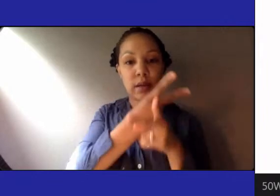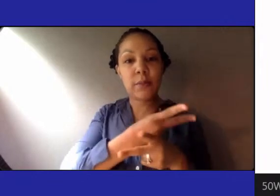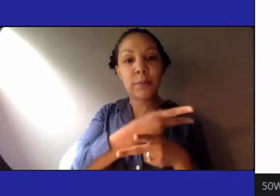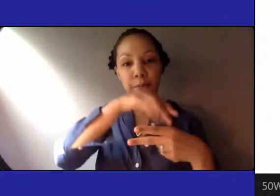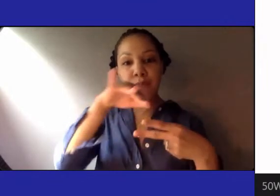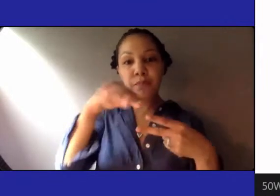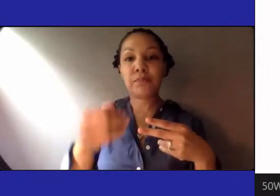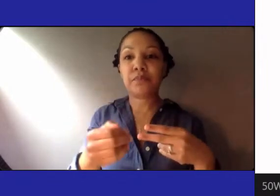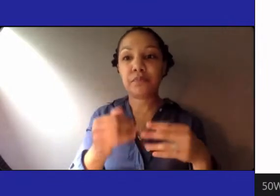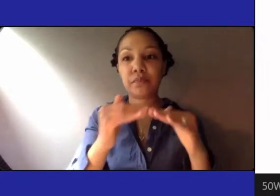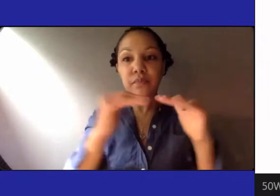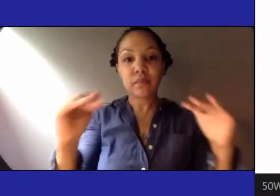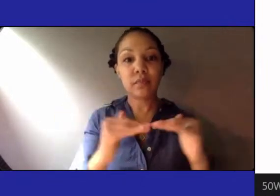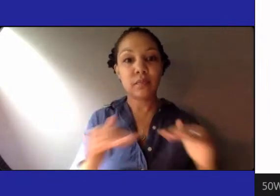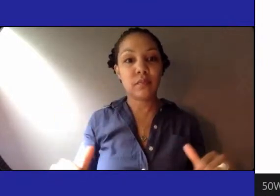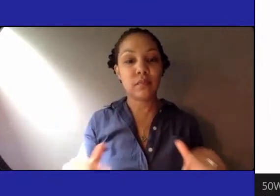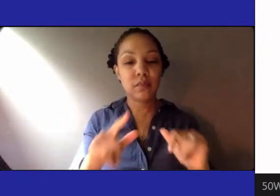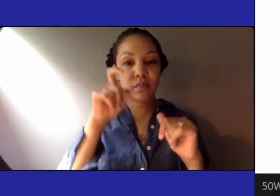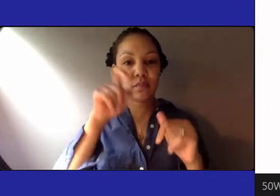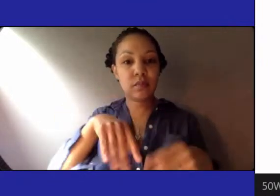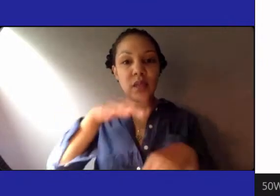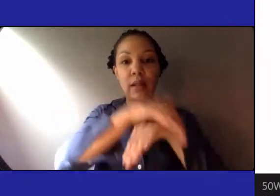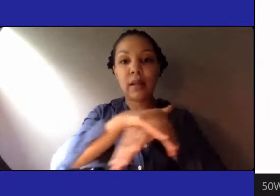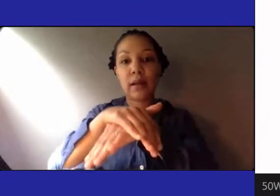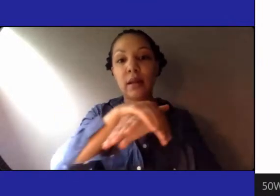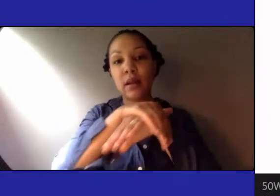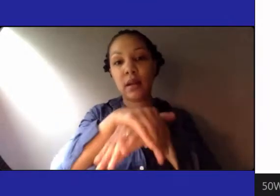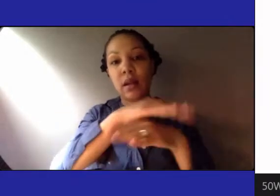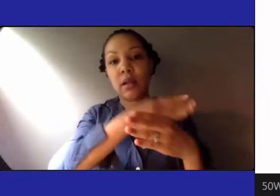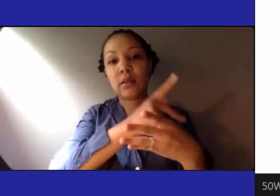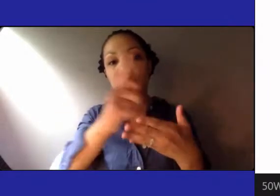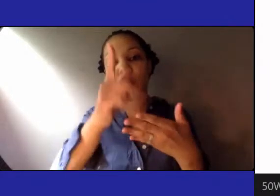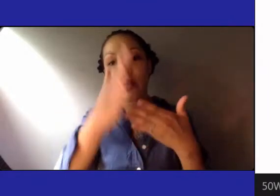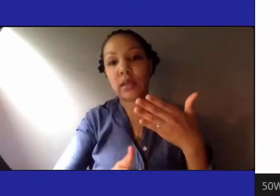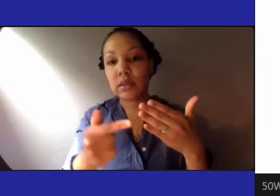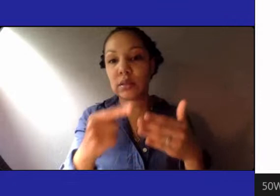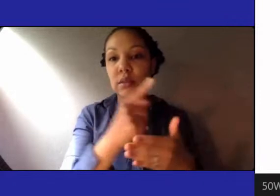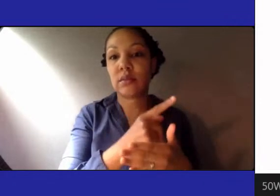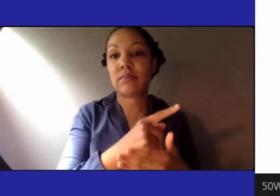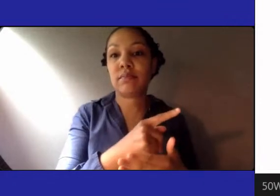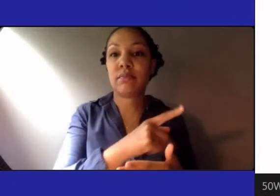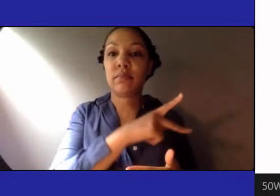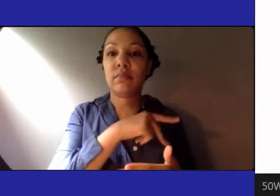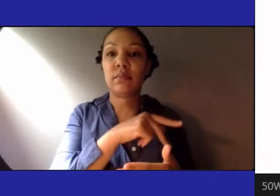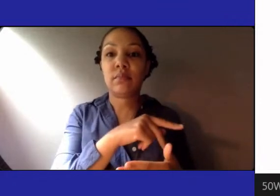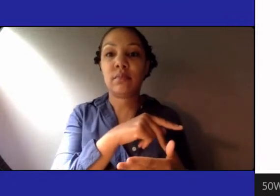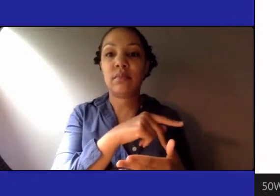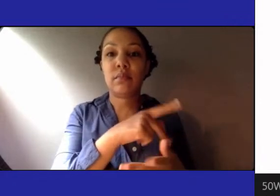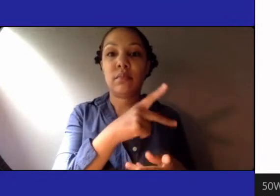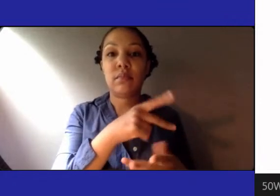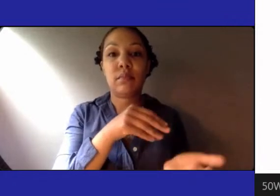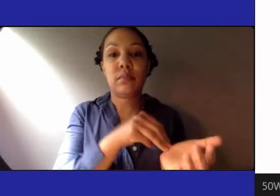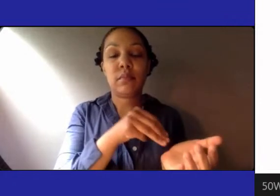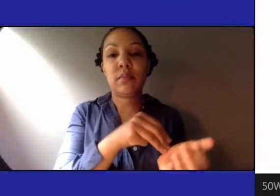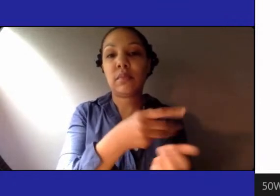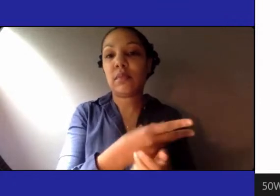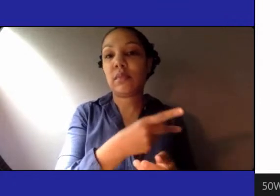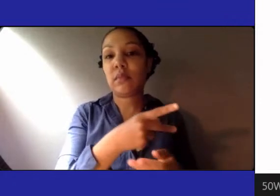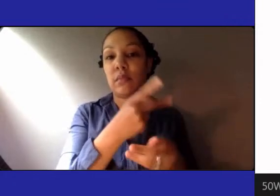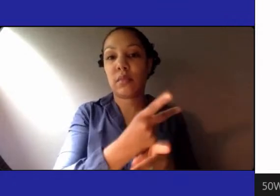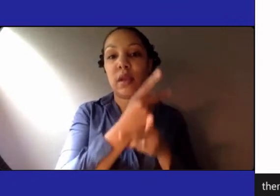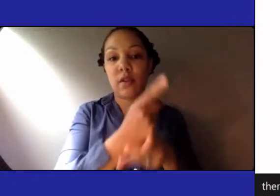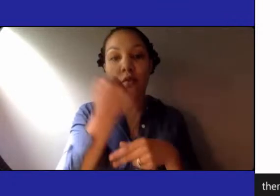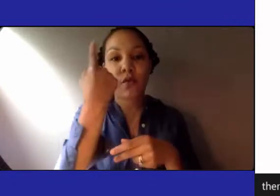particularly on nights and weekends, that patients were cared for by ED physicians and neurologists over the phone.